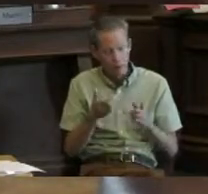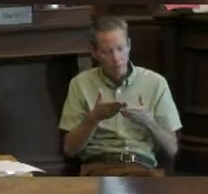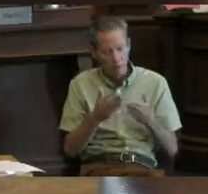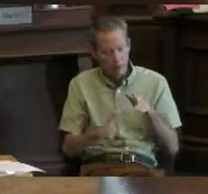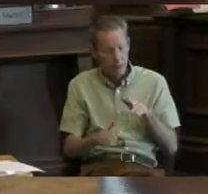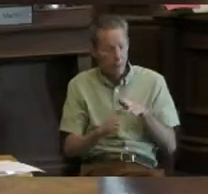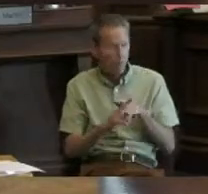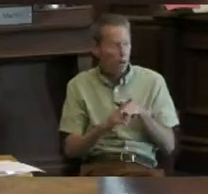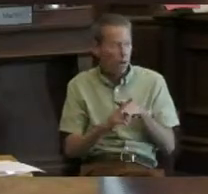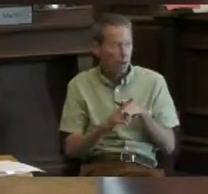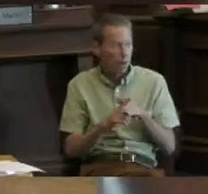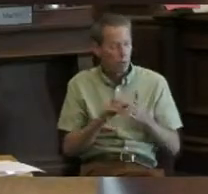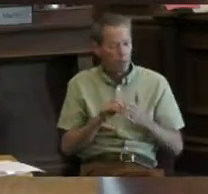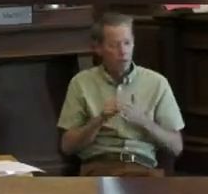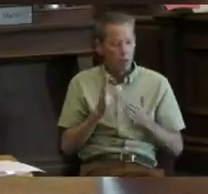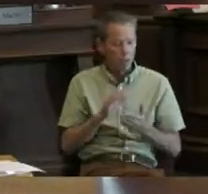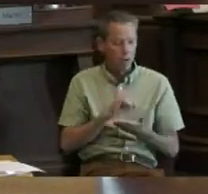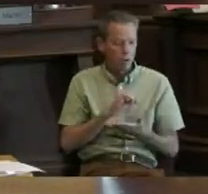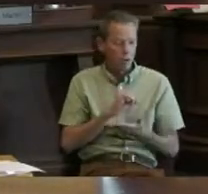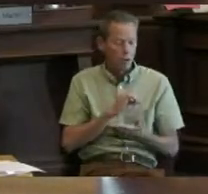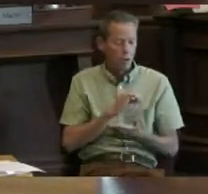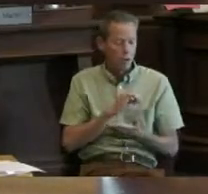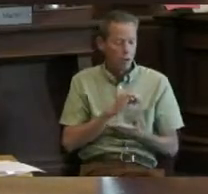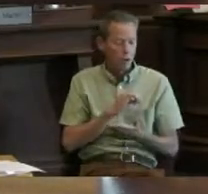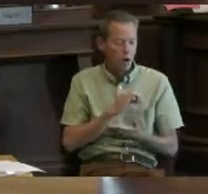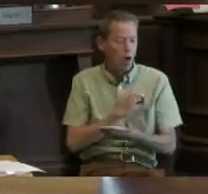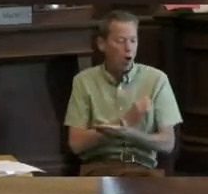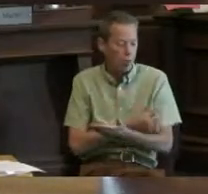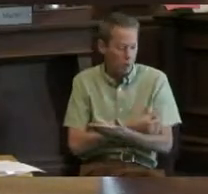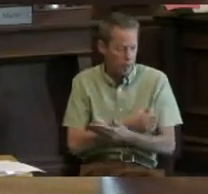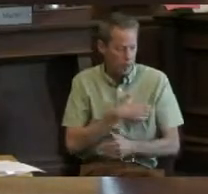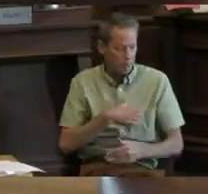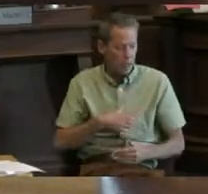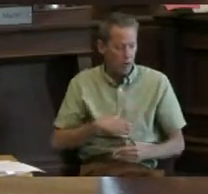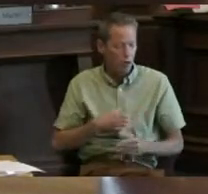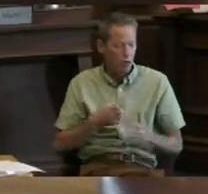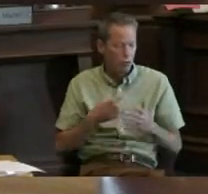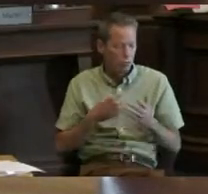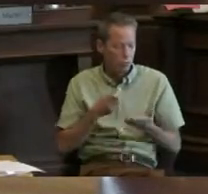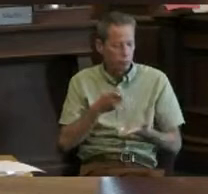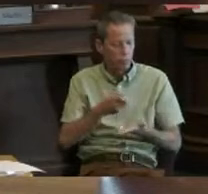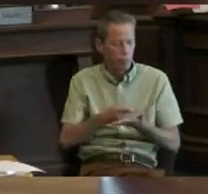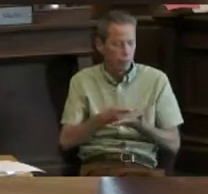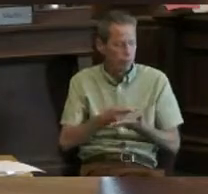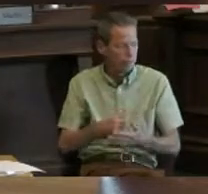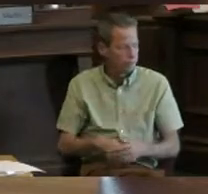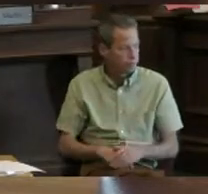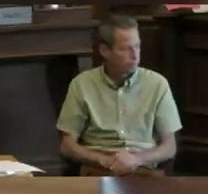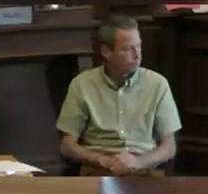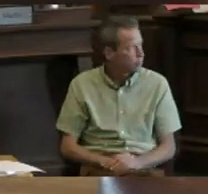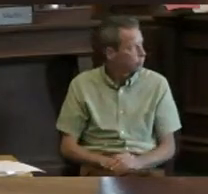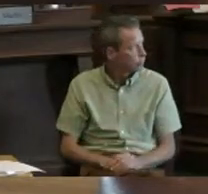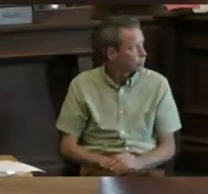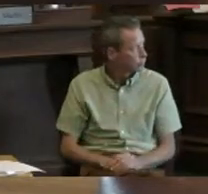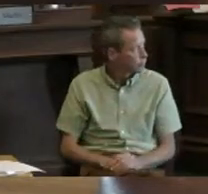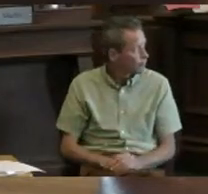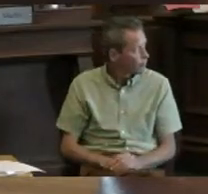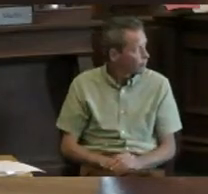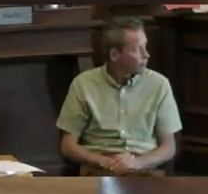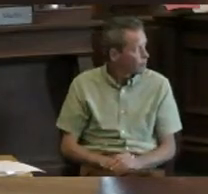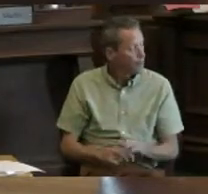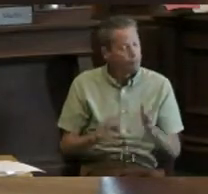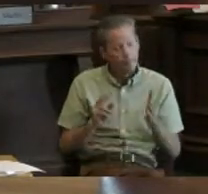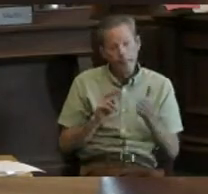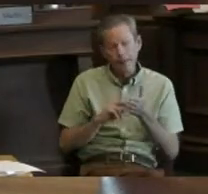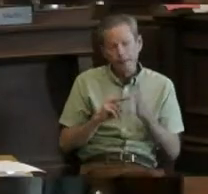up, this would authorize the mayor to execute that agreement, so we don't have to come back or delay the project. So that would